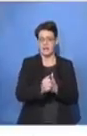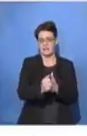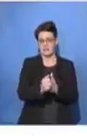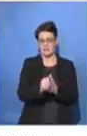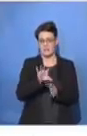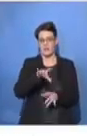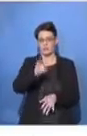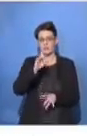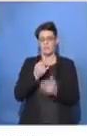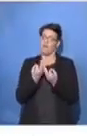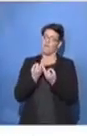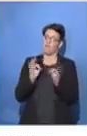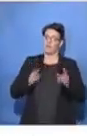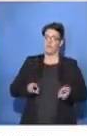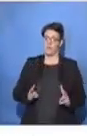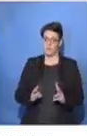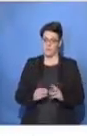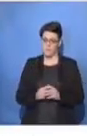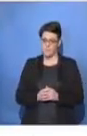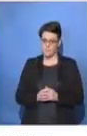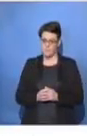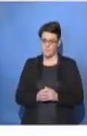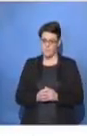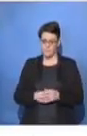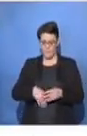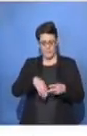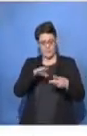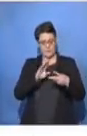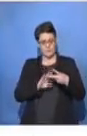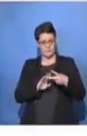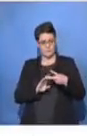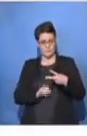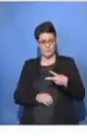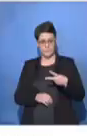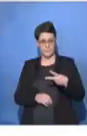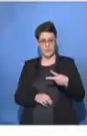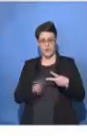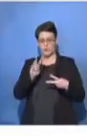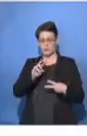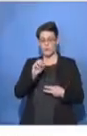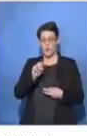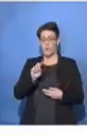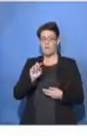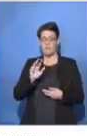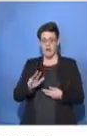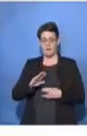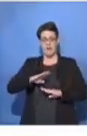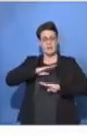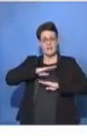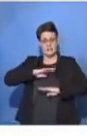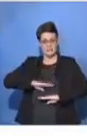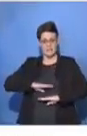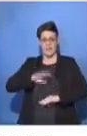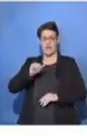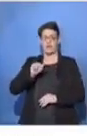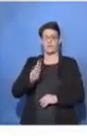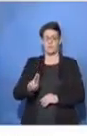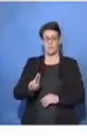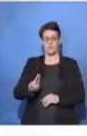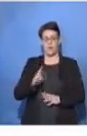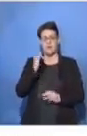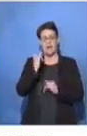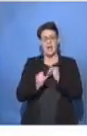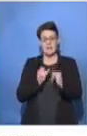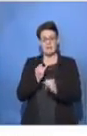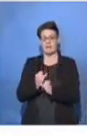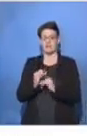choice freely. 2, the 2019 elections satisfied the African Union and the